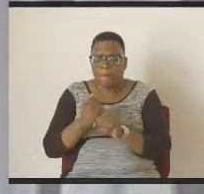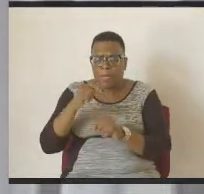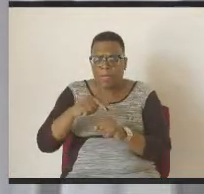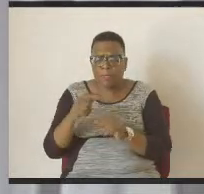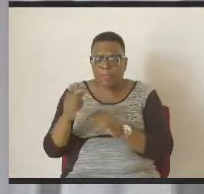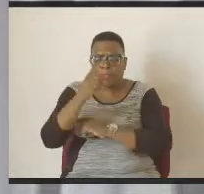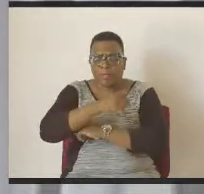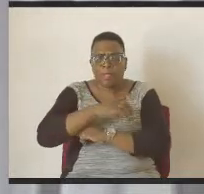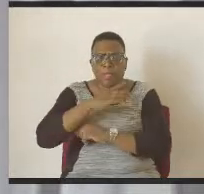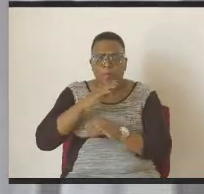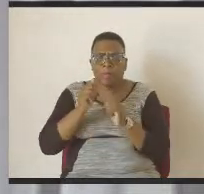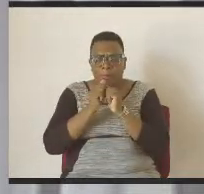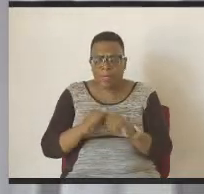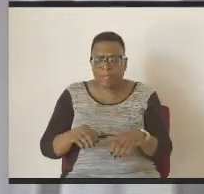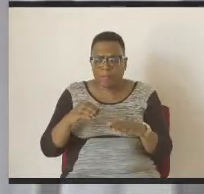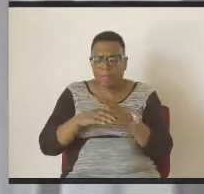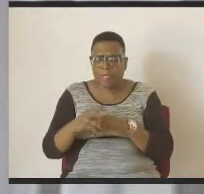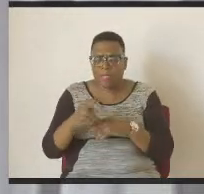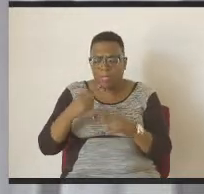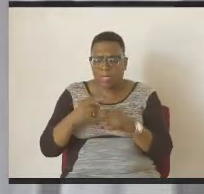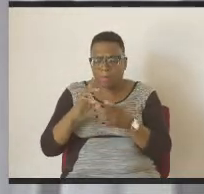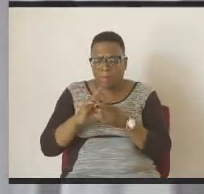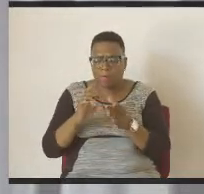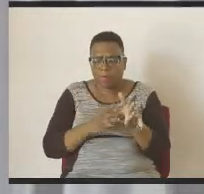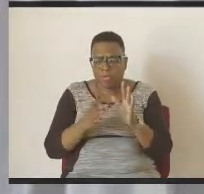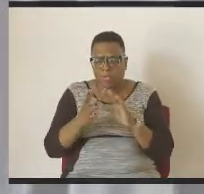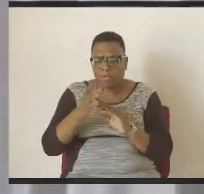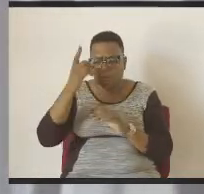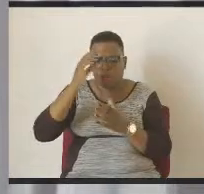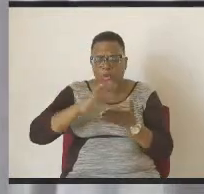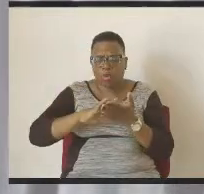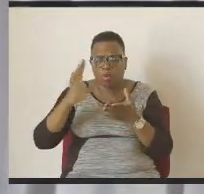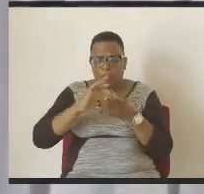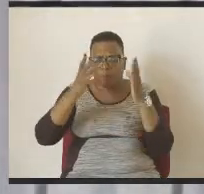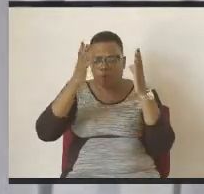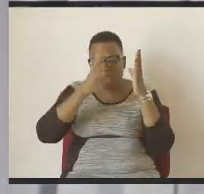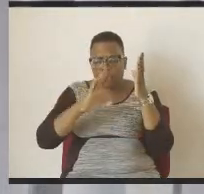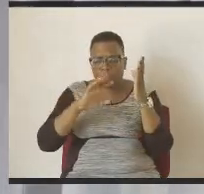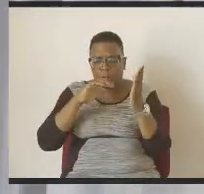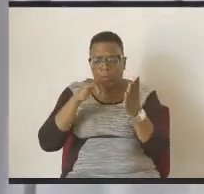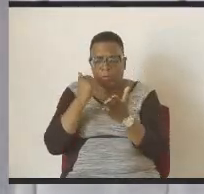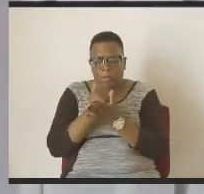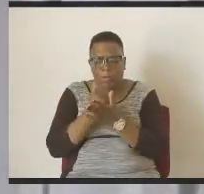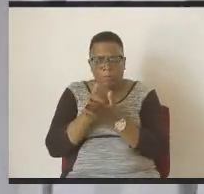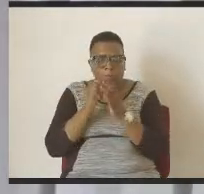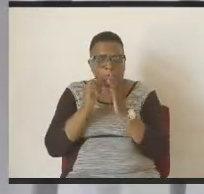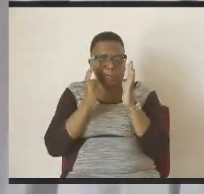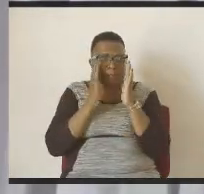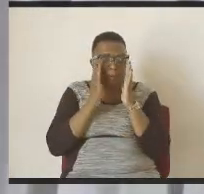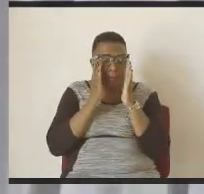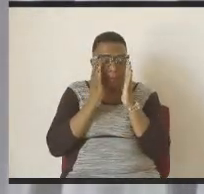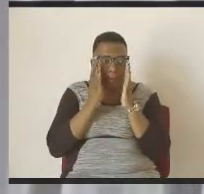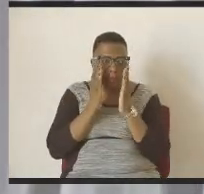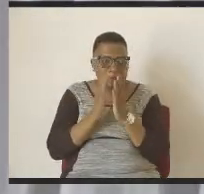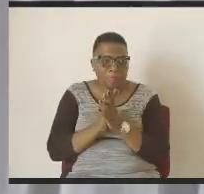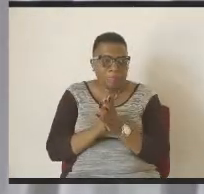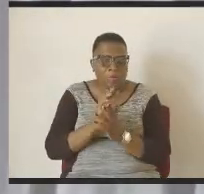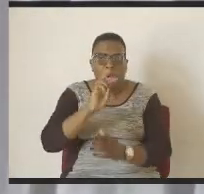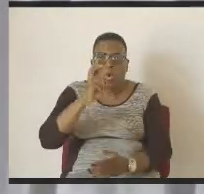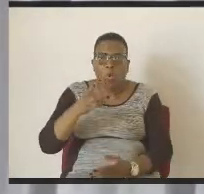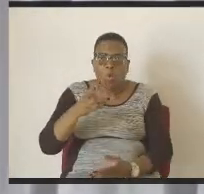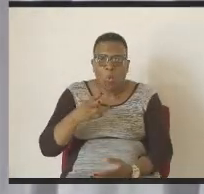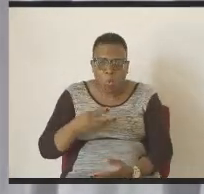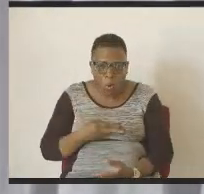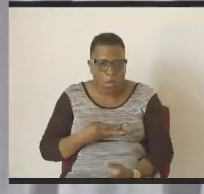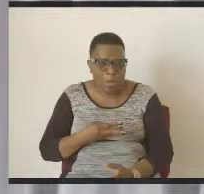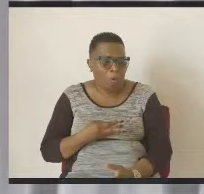in the name of Jesus for the glory of God. Amen. Amen. Amen. Welcome you heartily. And we